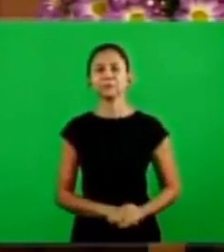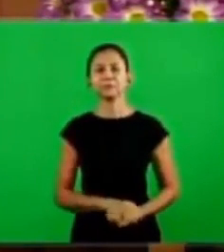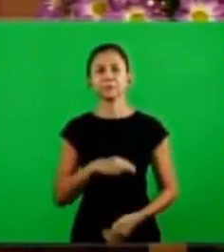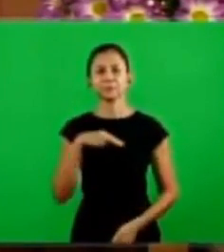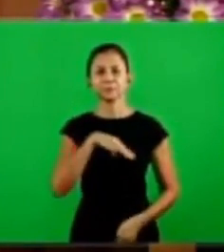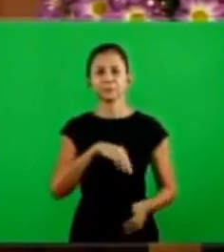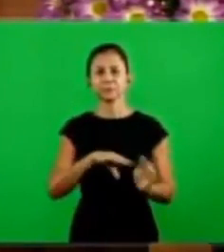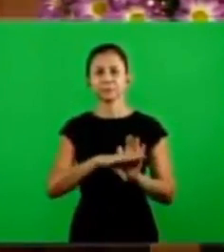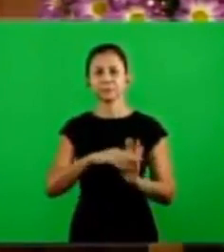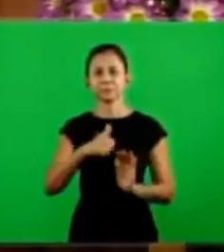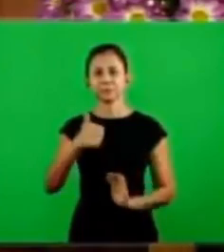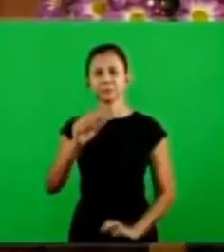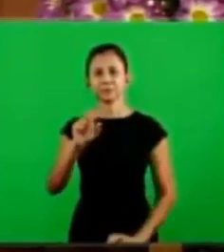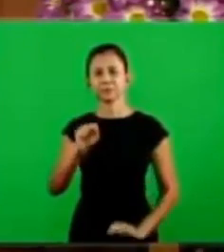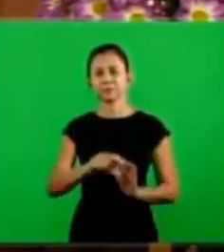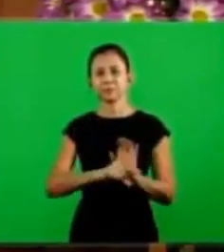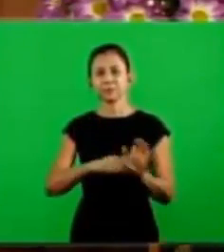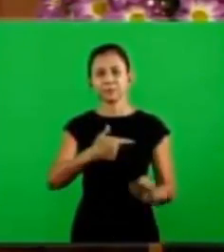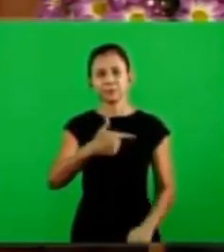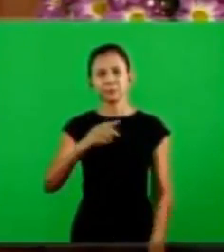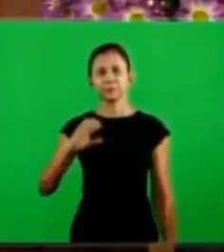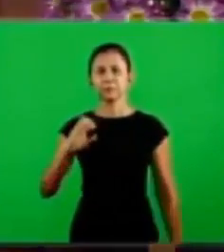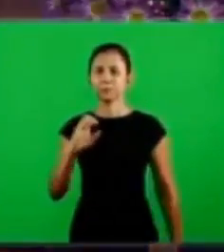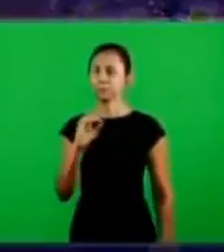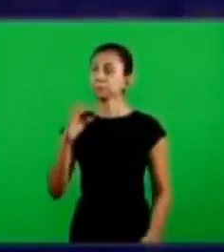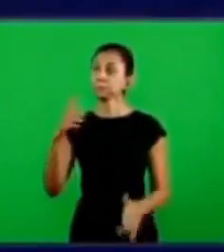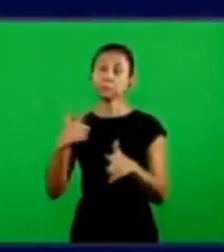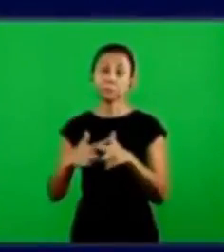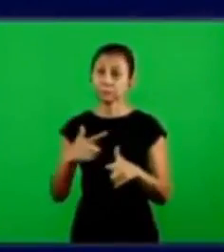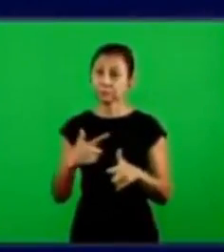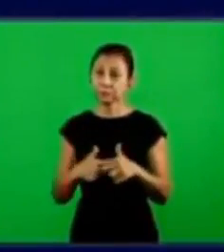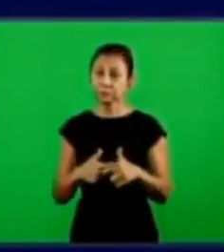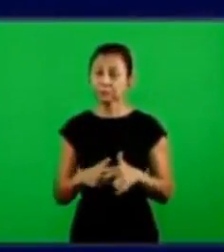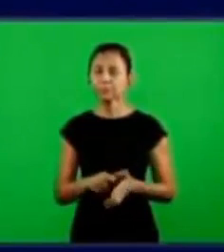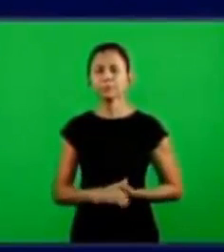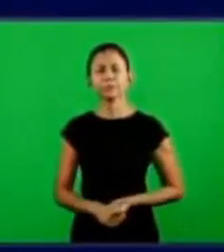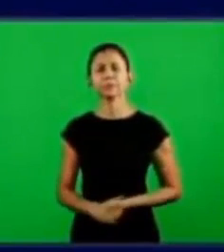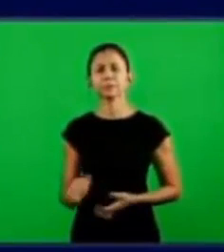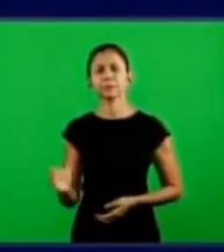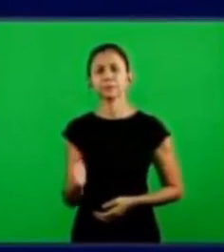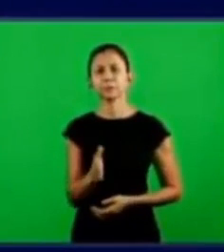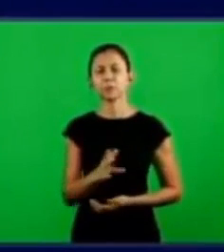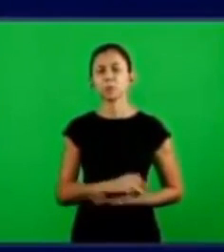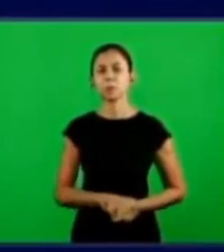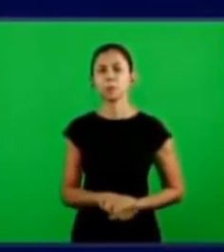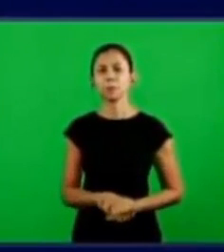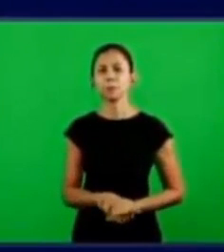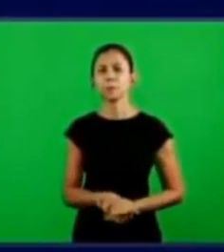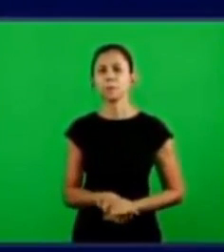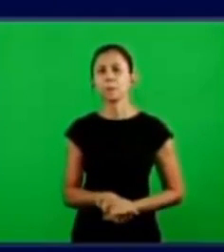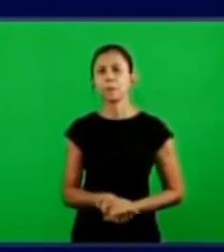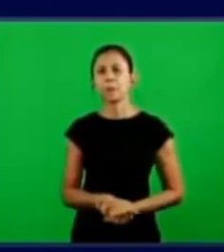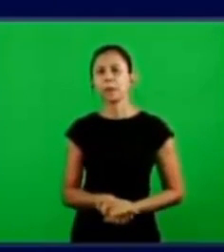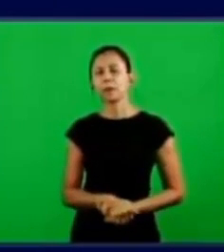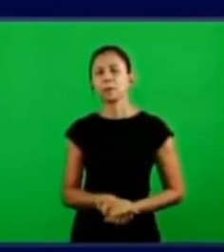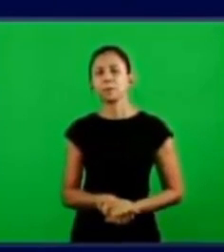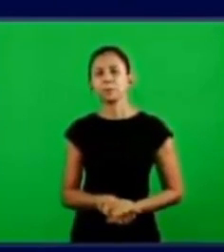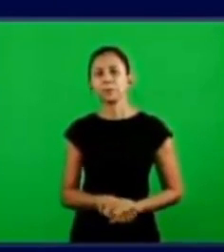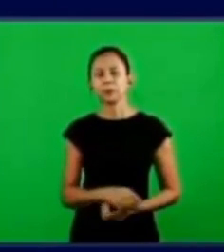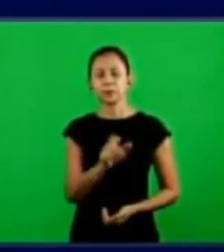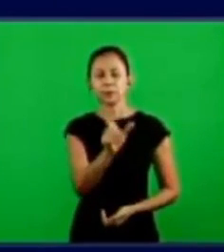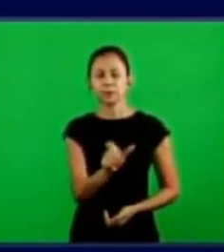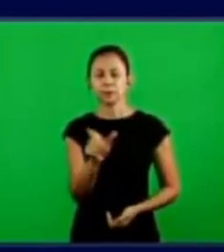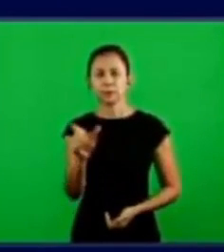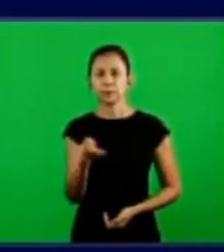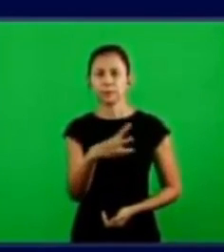Jeduti. So Matthew 18, chapter 18, verse 20 says, "For where two or three are